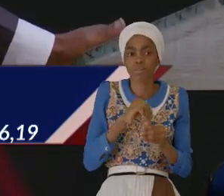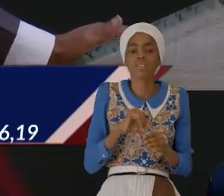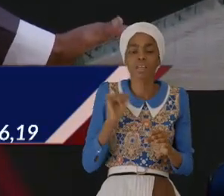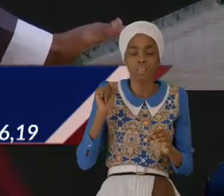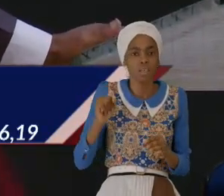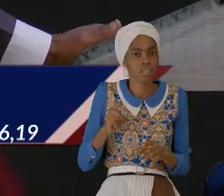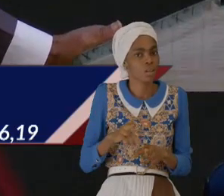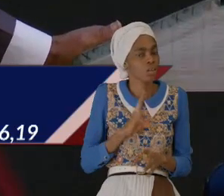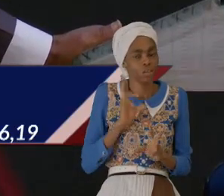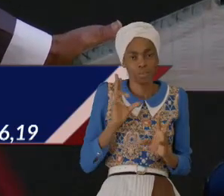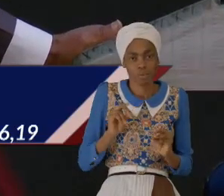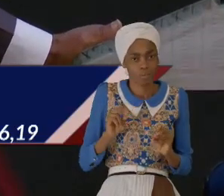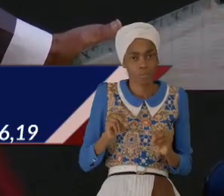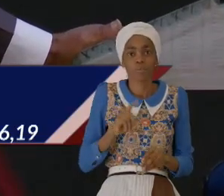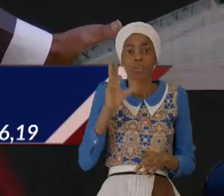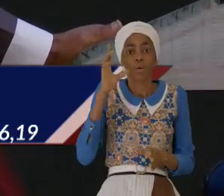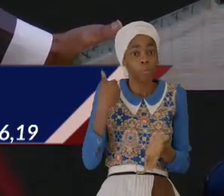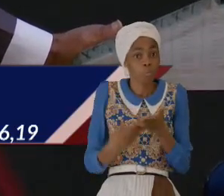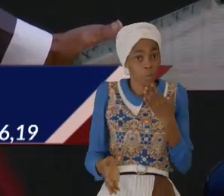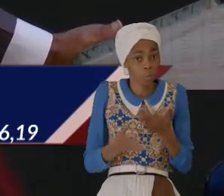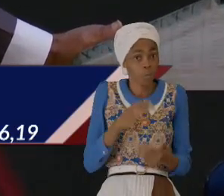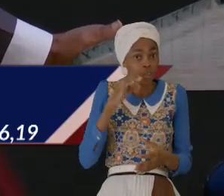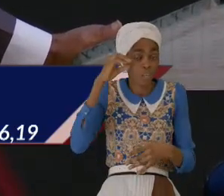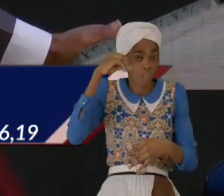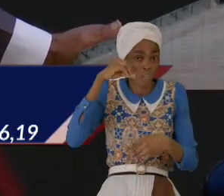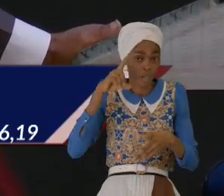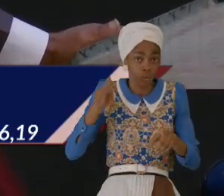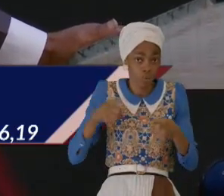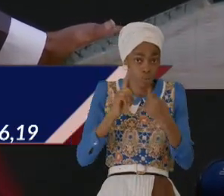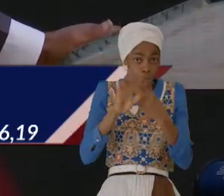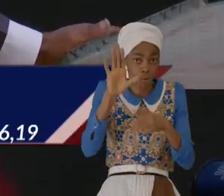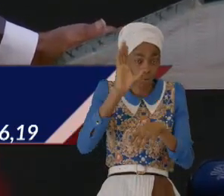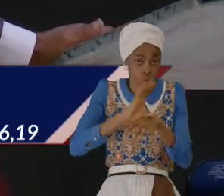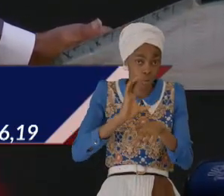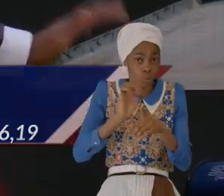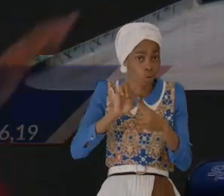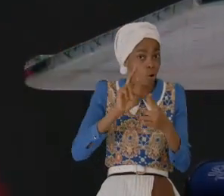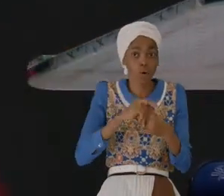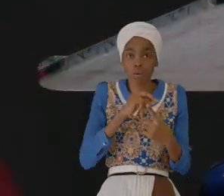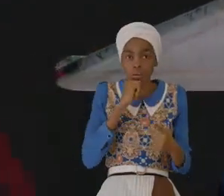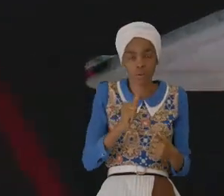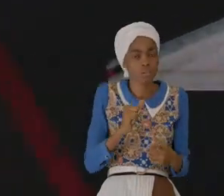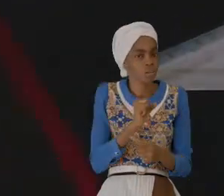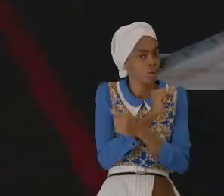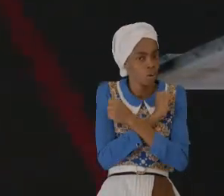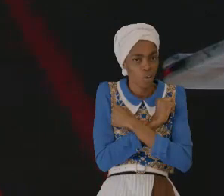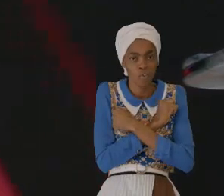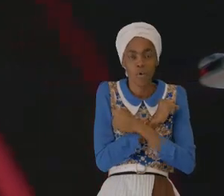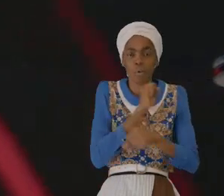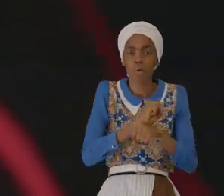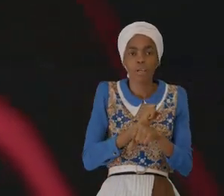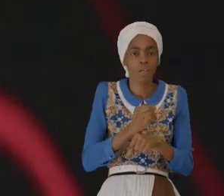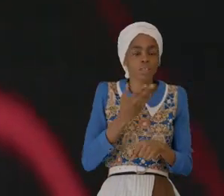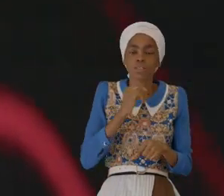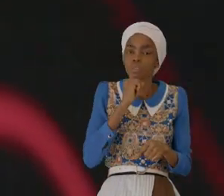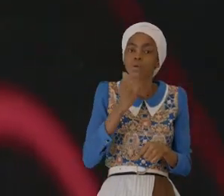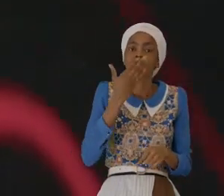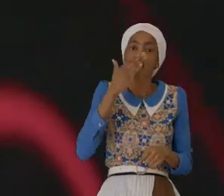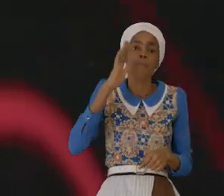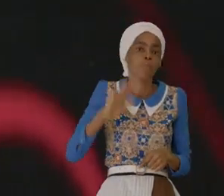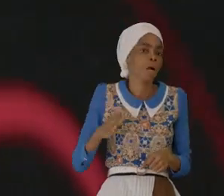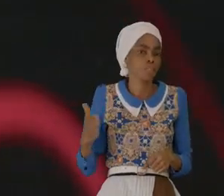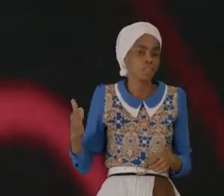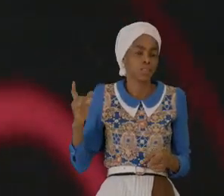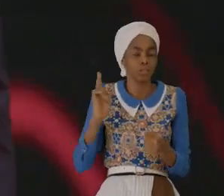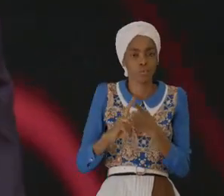church, love worketh no ill to his neighbor. Why are you taking the property of that person who is